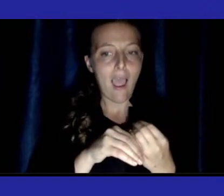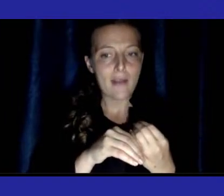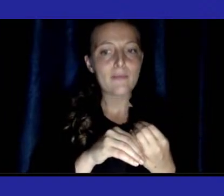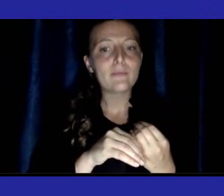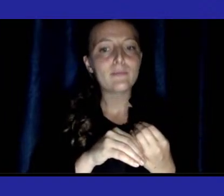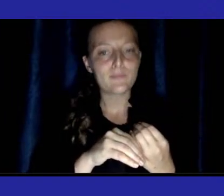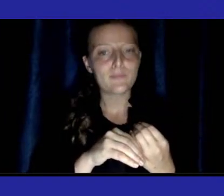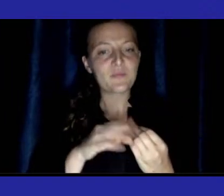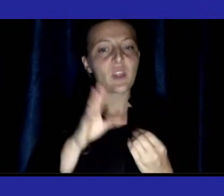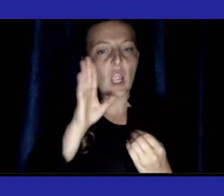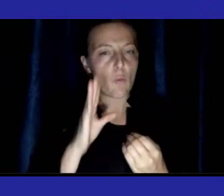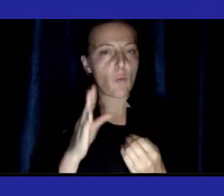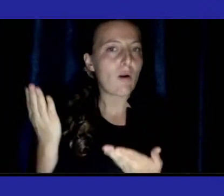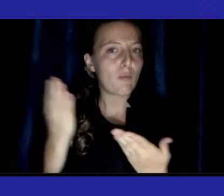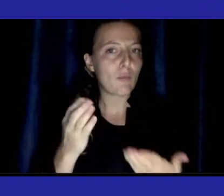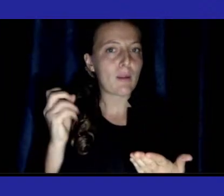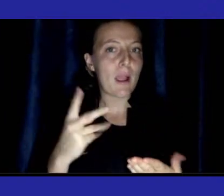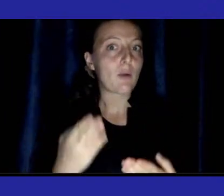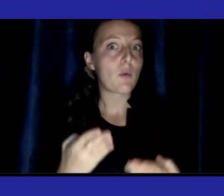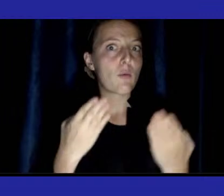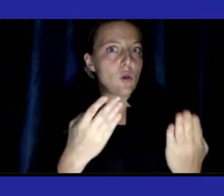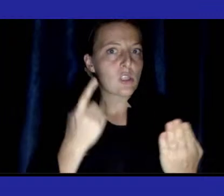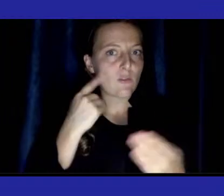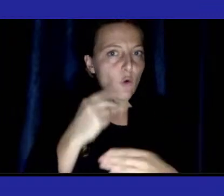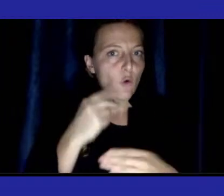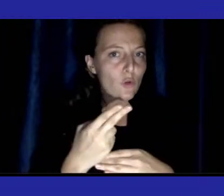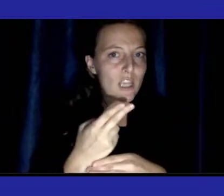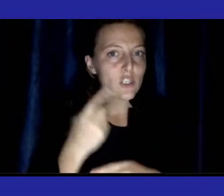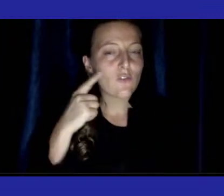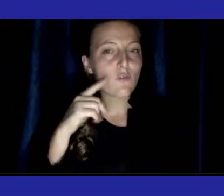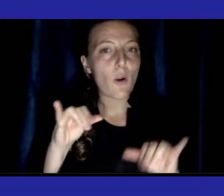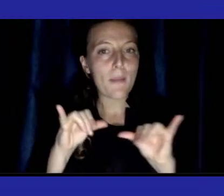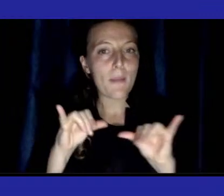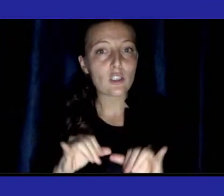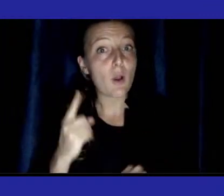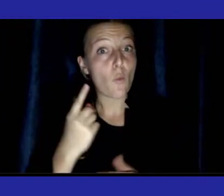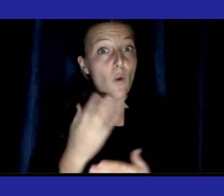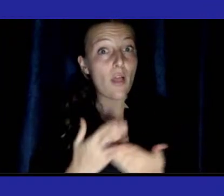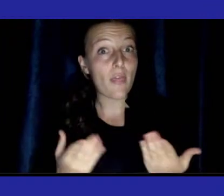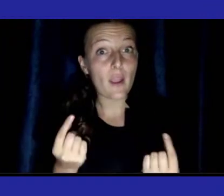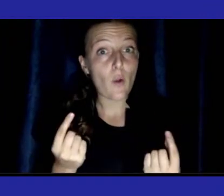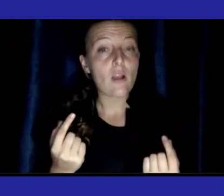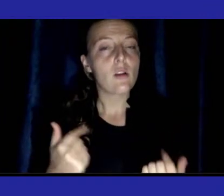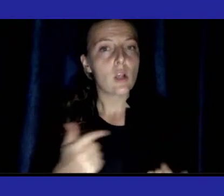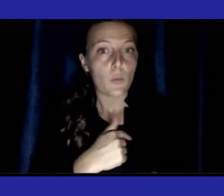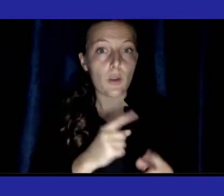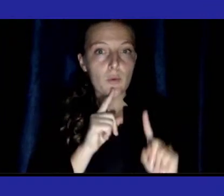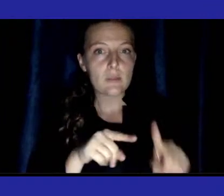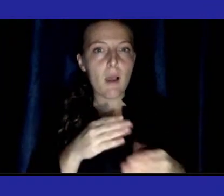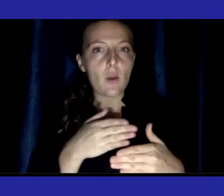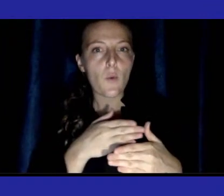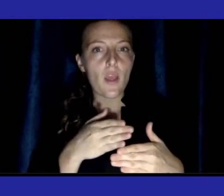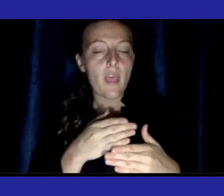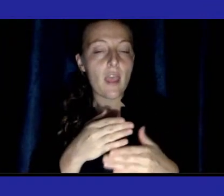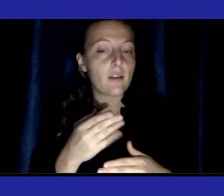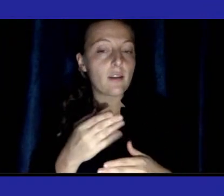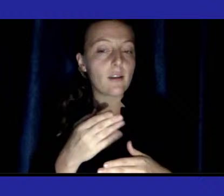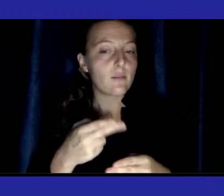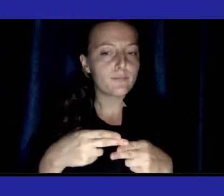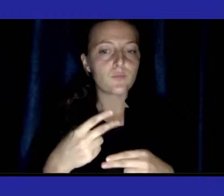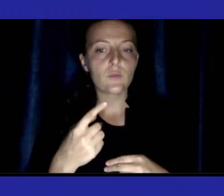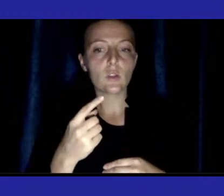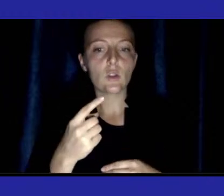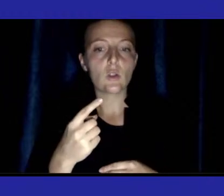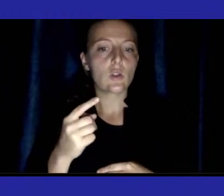is, are we responding within 48 hours, 72 hours of MyChart messages? But all the